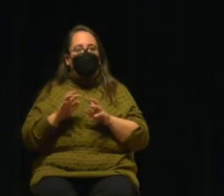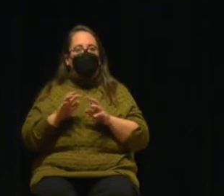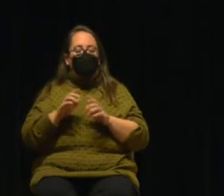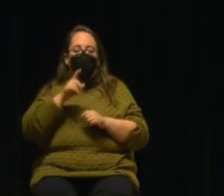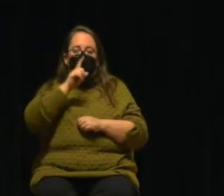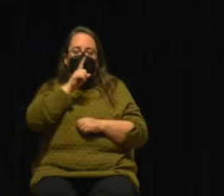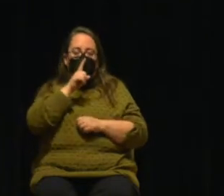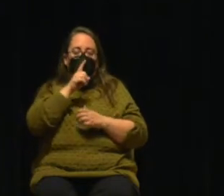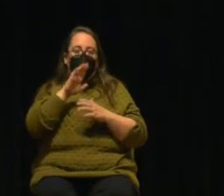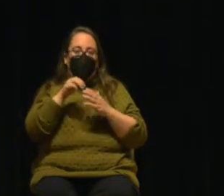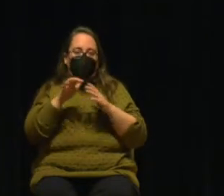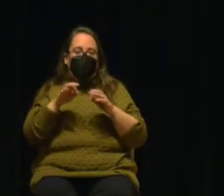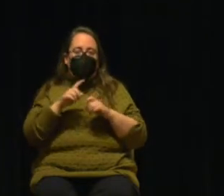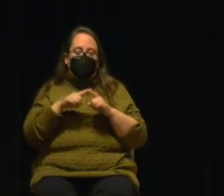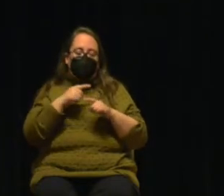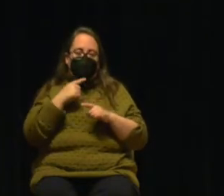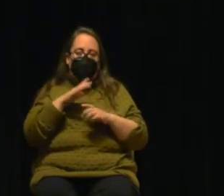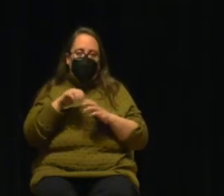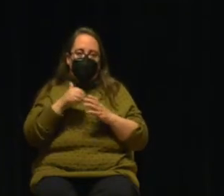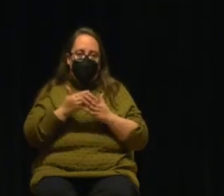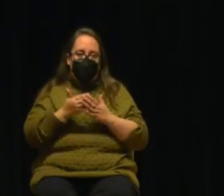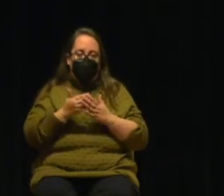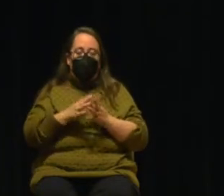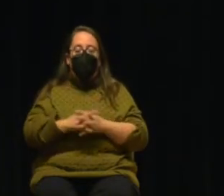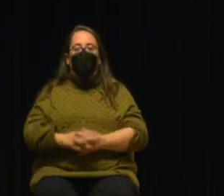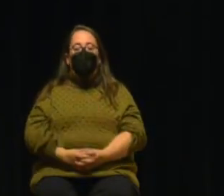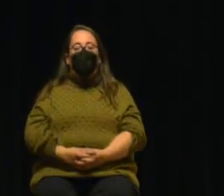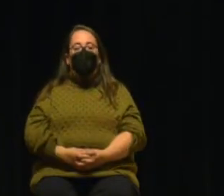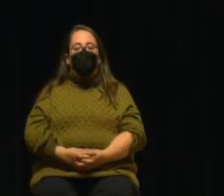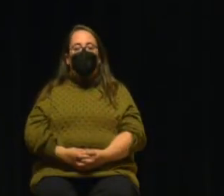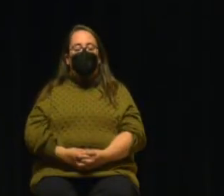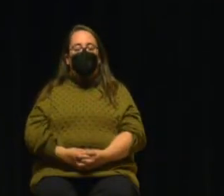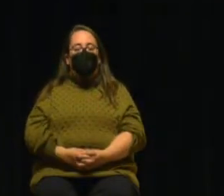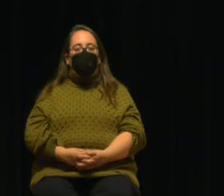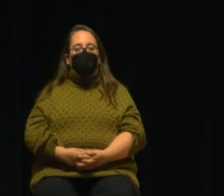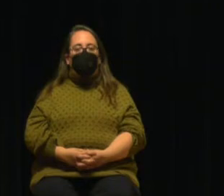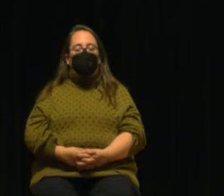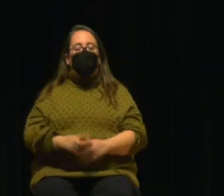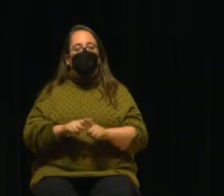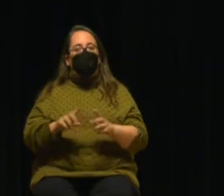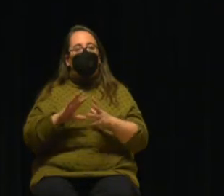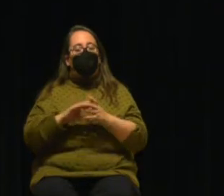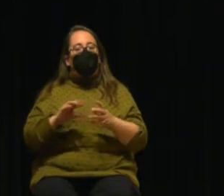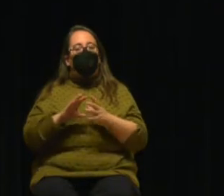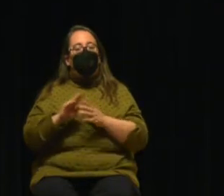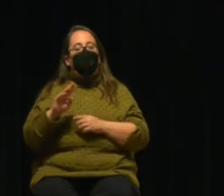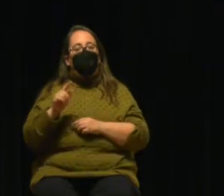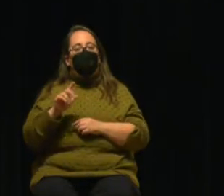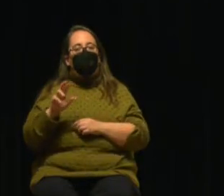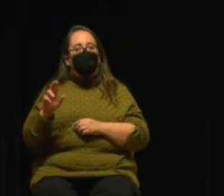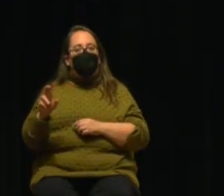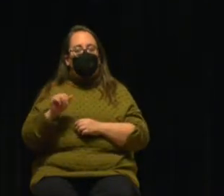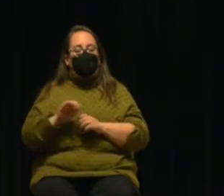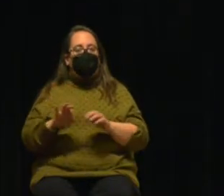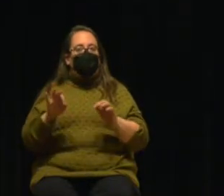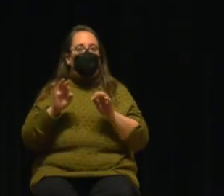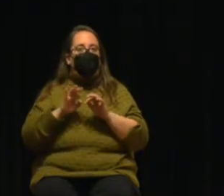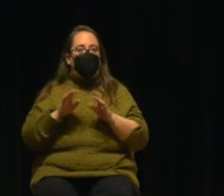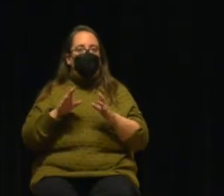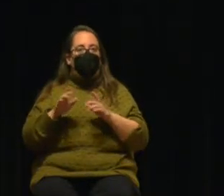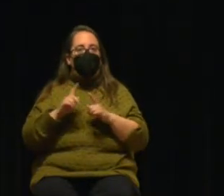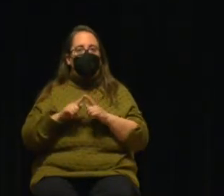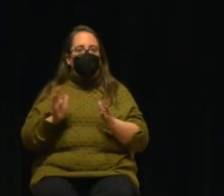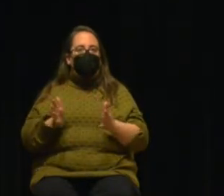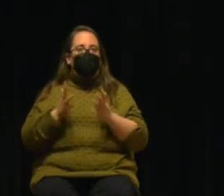details, of course. You couldn't tell everything in stories like this. But these stories of the Underground Railroad had been important means of